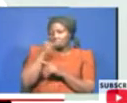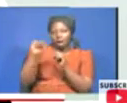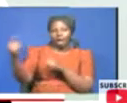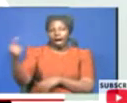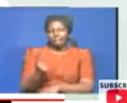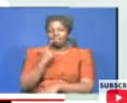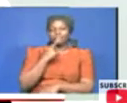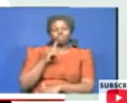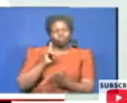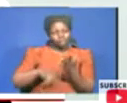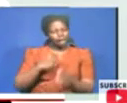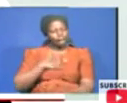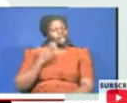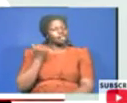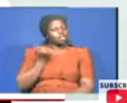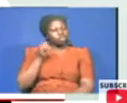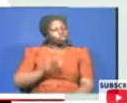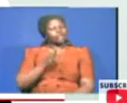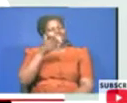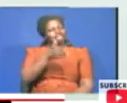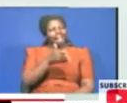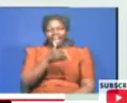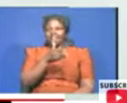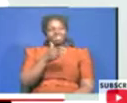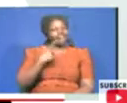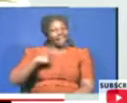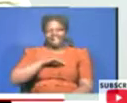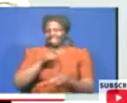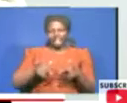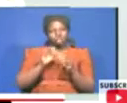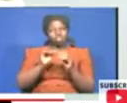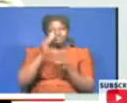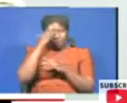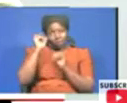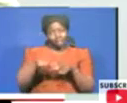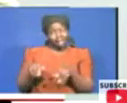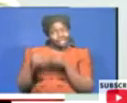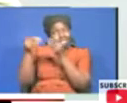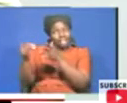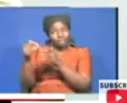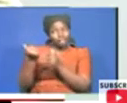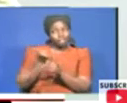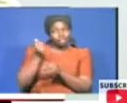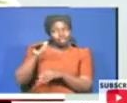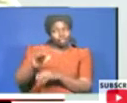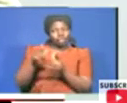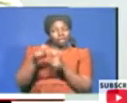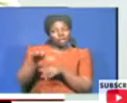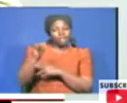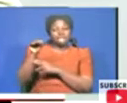my daughter here, mostly we don't allow them. Because you may give the daughter, then you find it's taking her to a